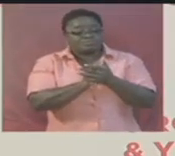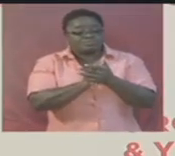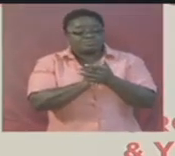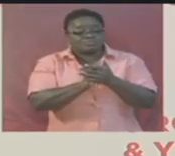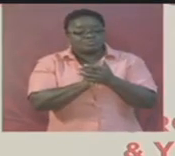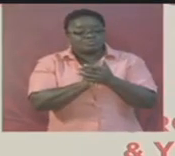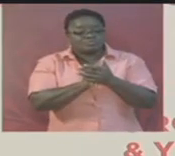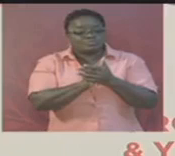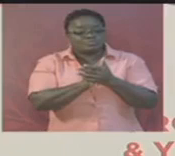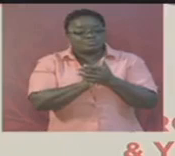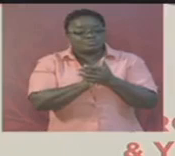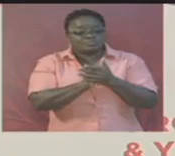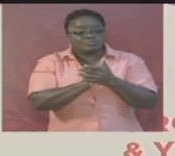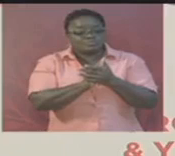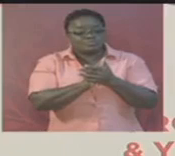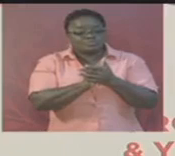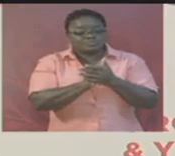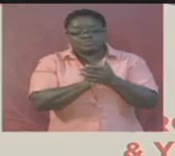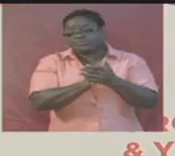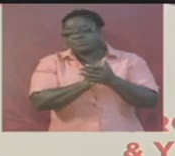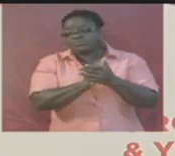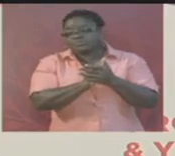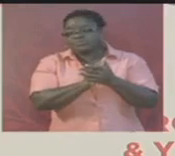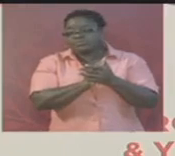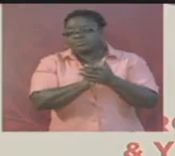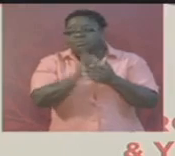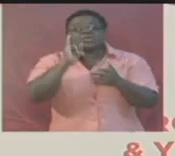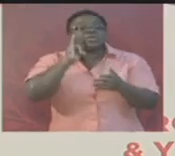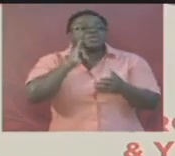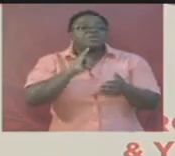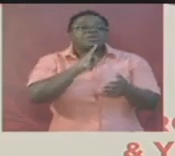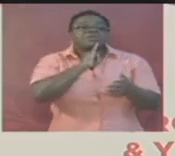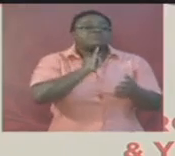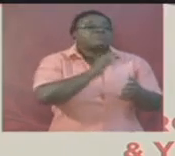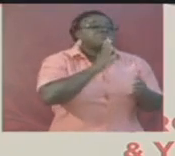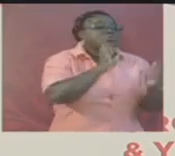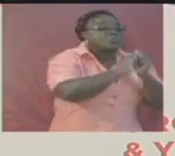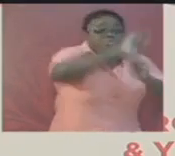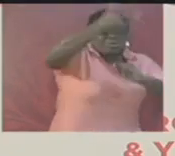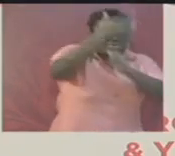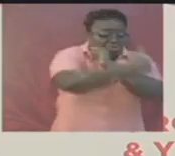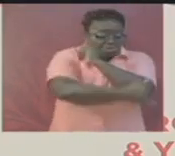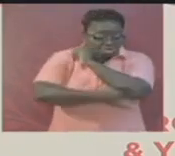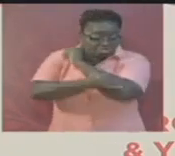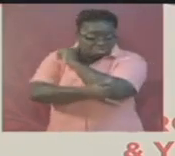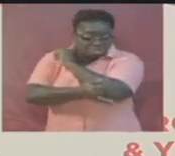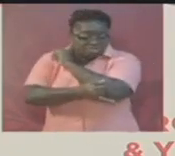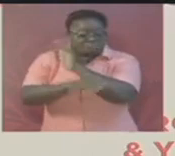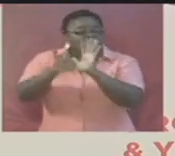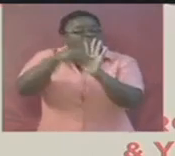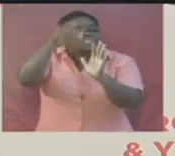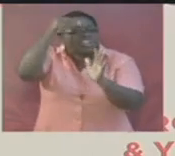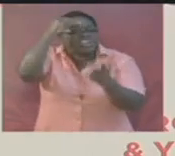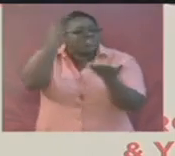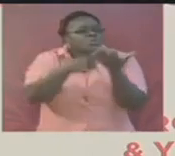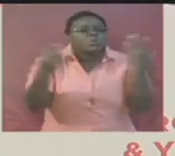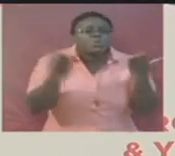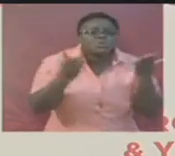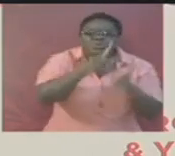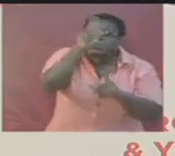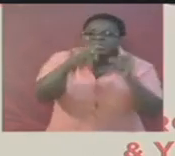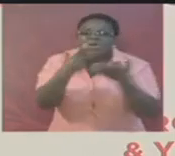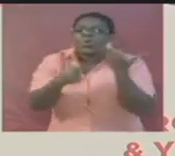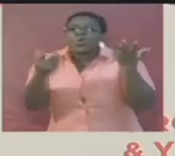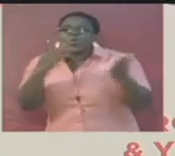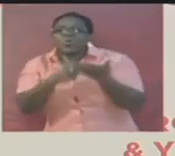are actually having Israel has reached out to other member states so that we can actually learn from what they have done. And we are